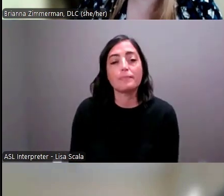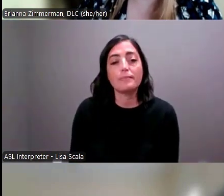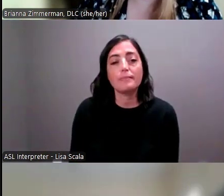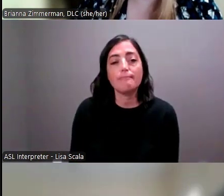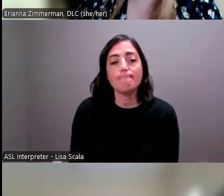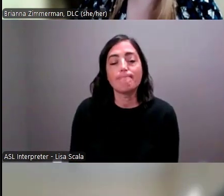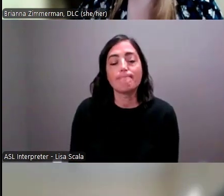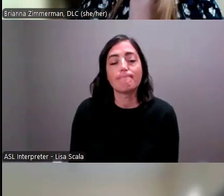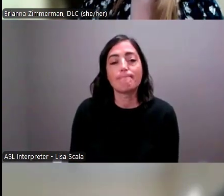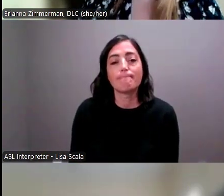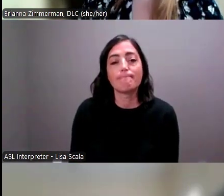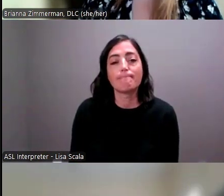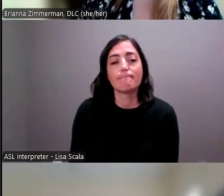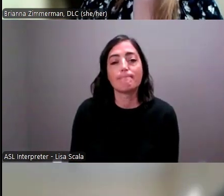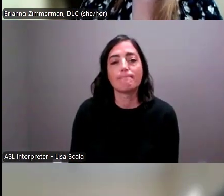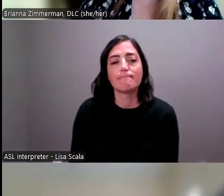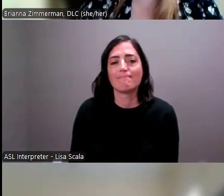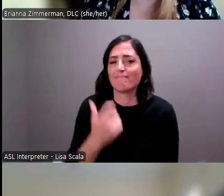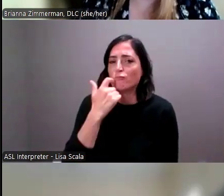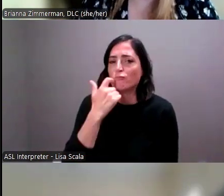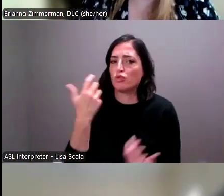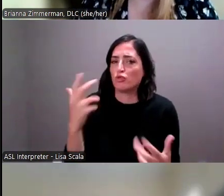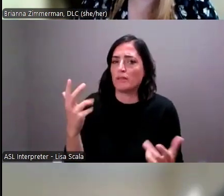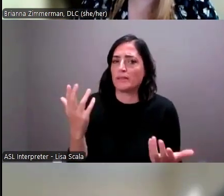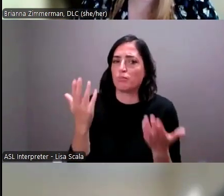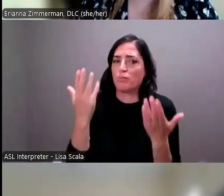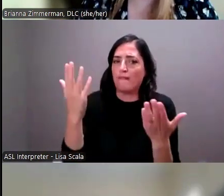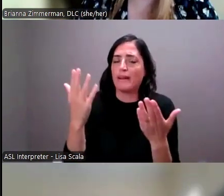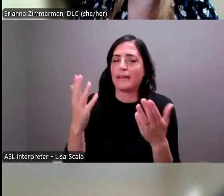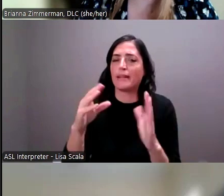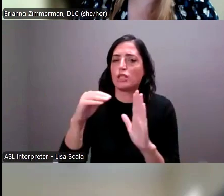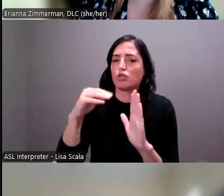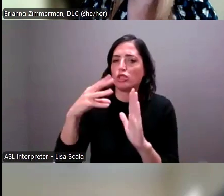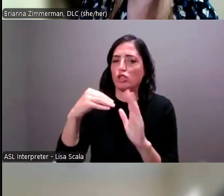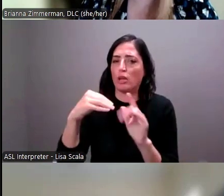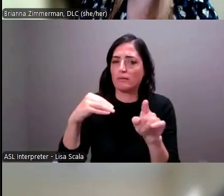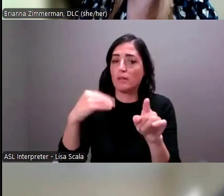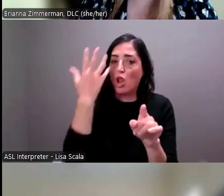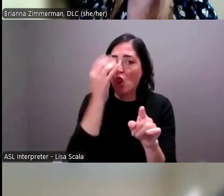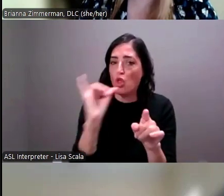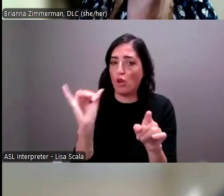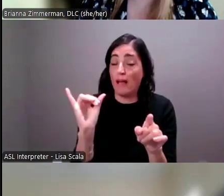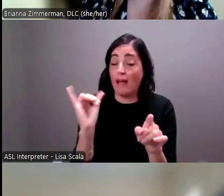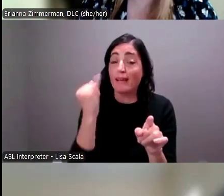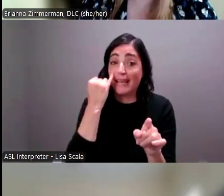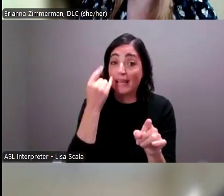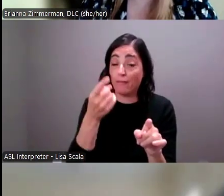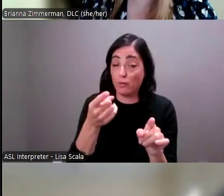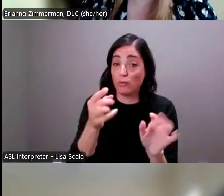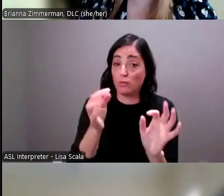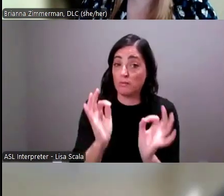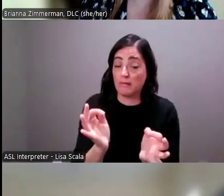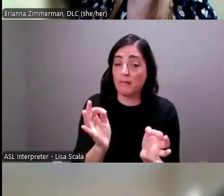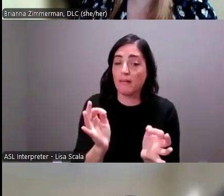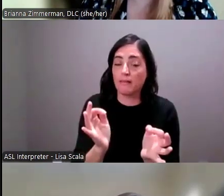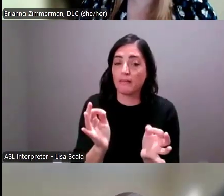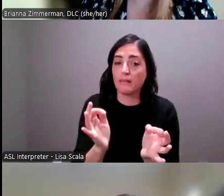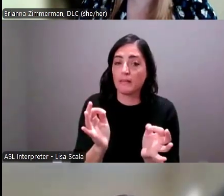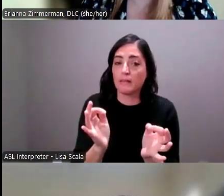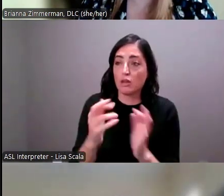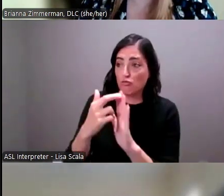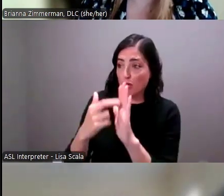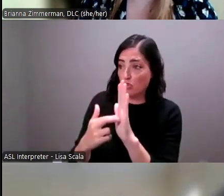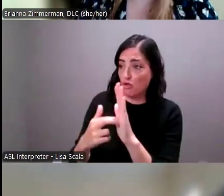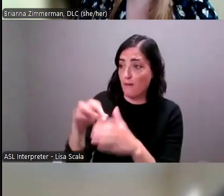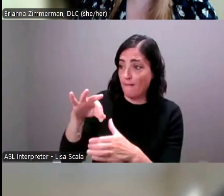So I've just provided a screenshot of what it will look like when you are registering